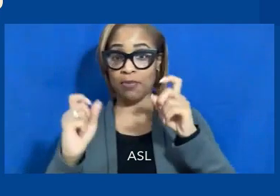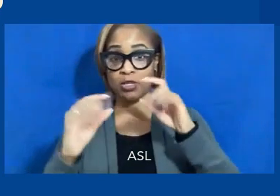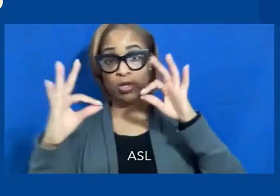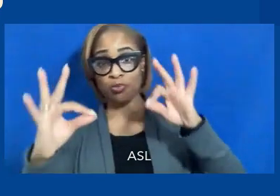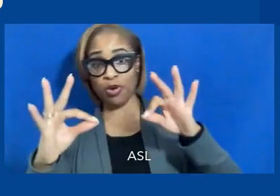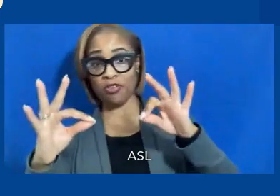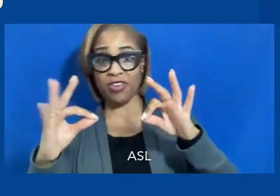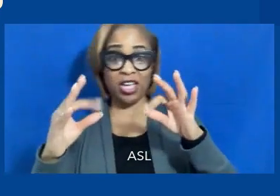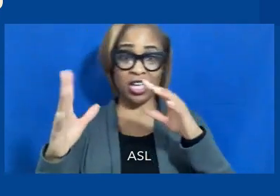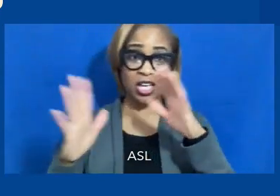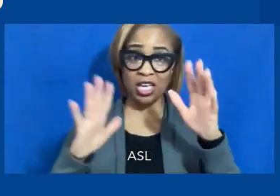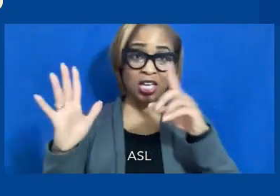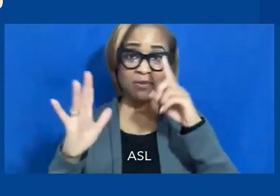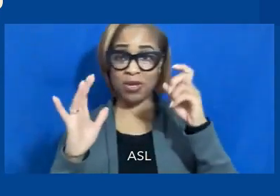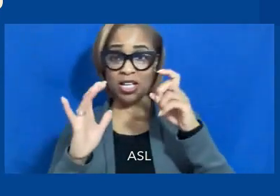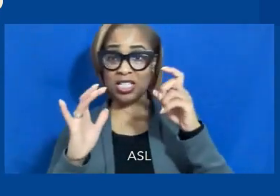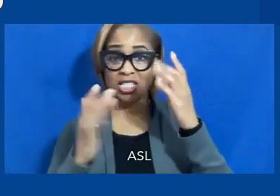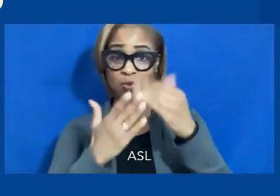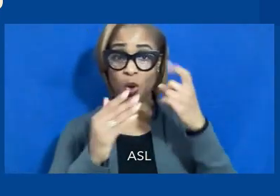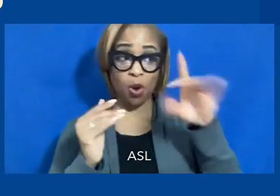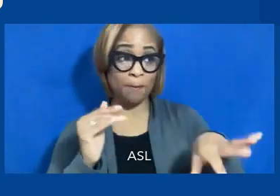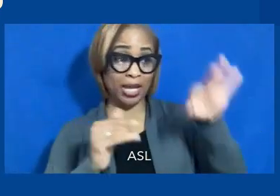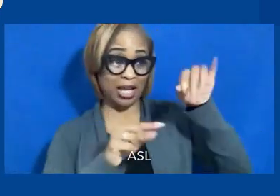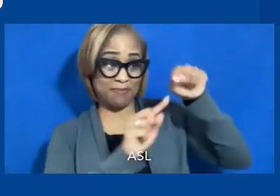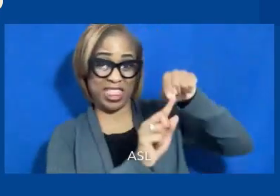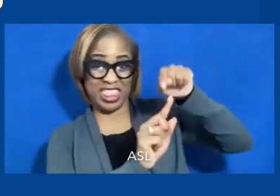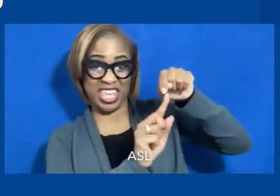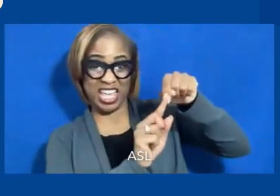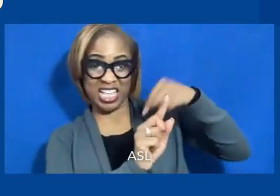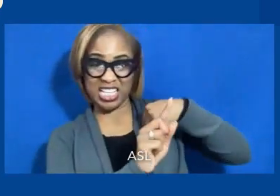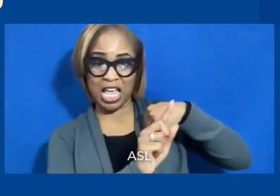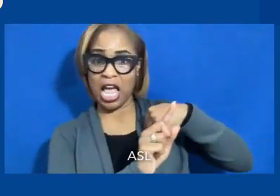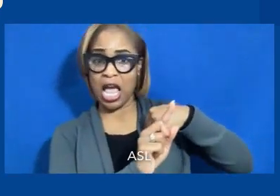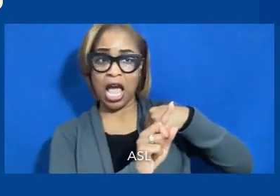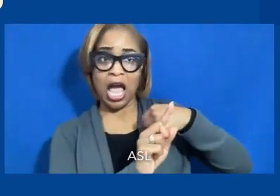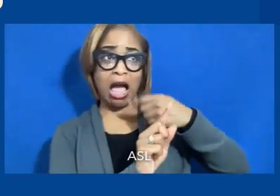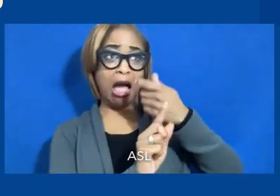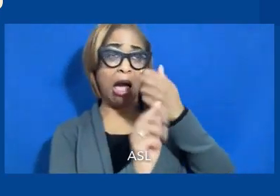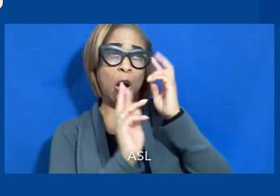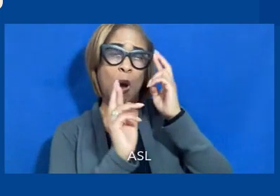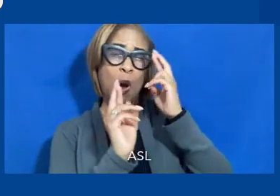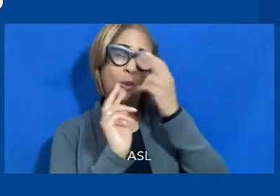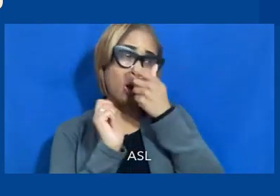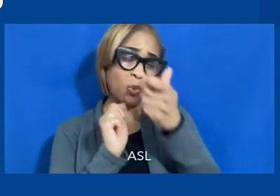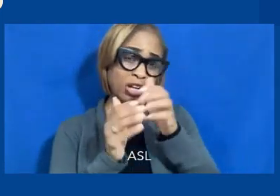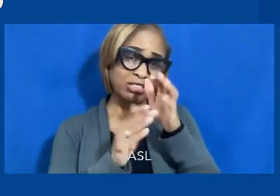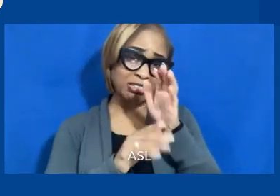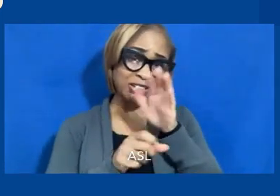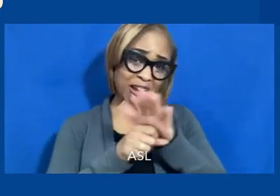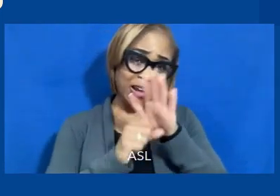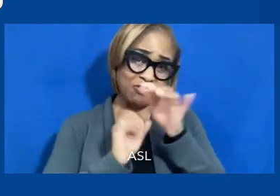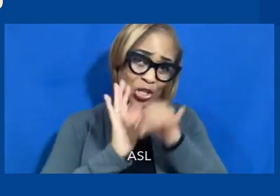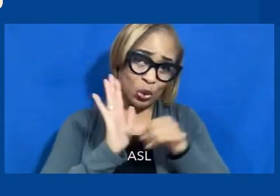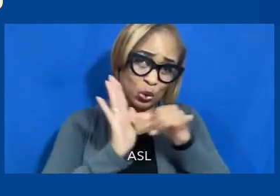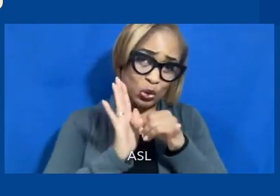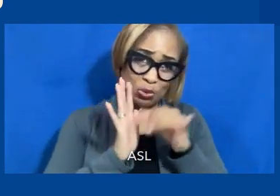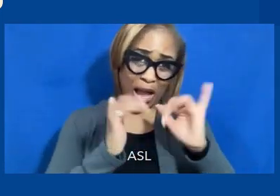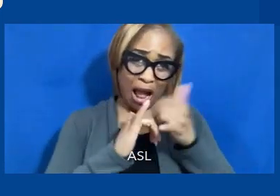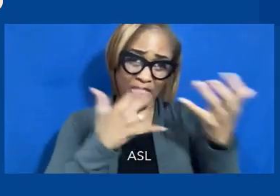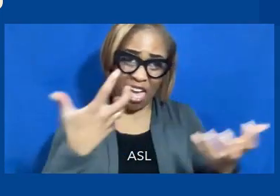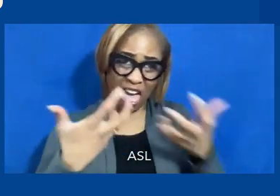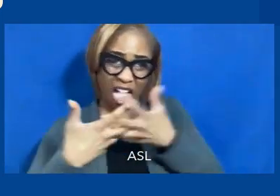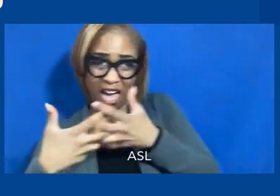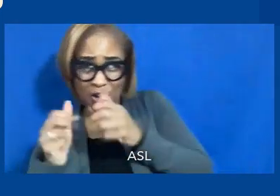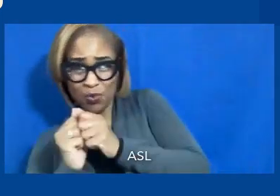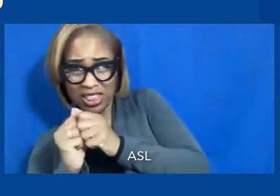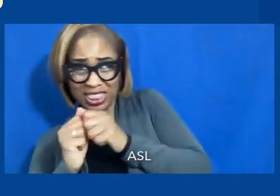up X piece of gear. And I hope I watched enough YouTube videos on, like, how is that going to fit in?